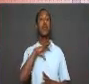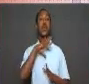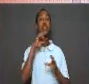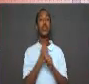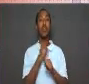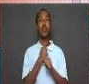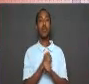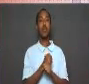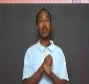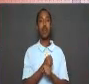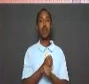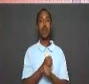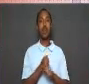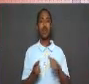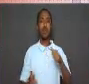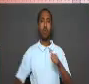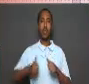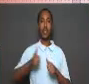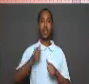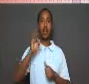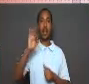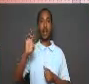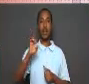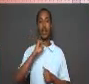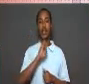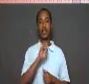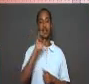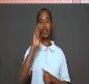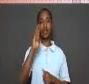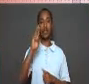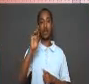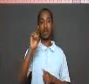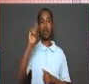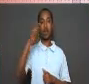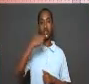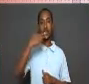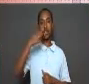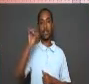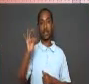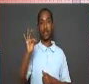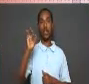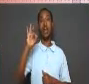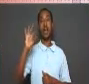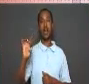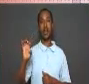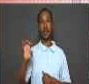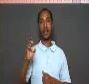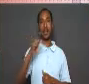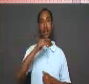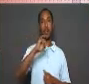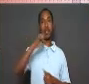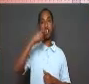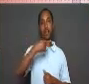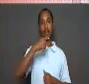of commercial iron is wrought iron. The impure pig iron is